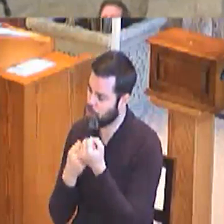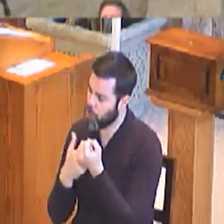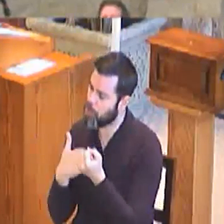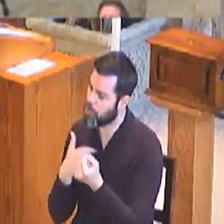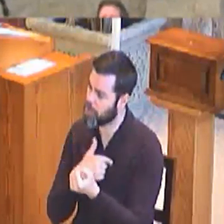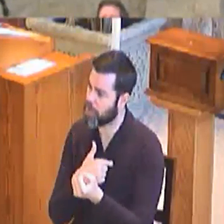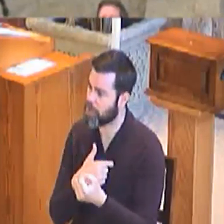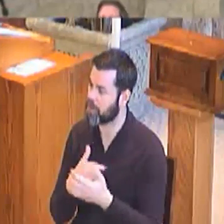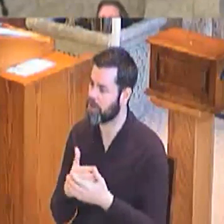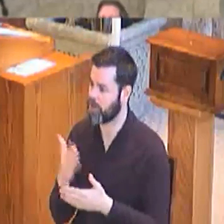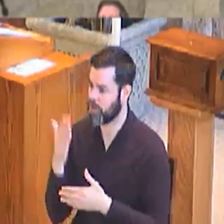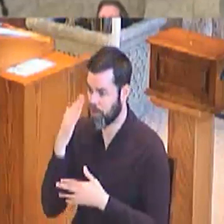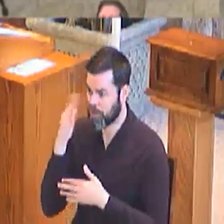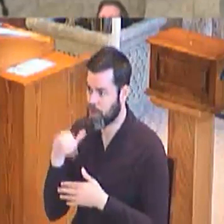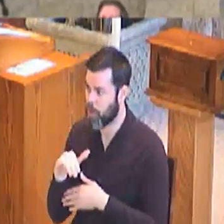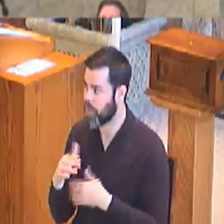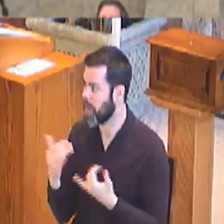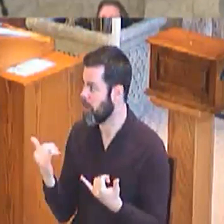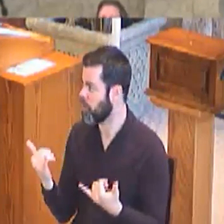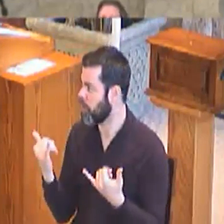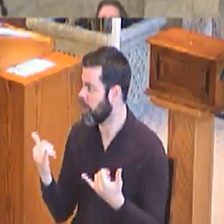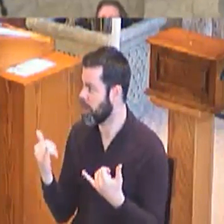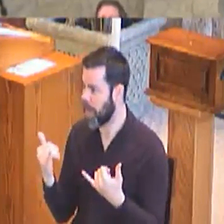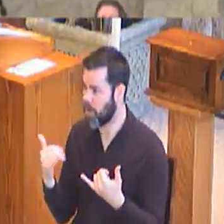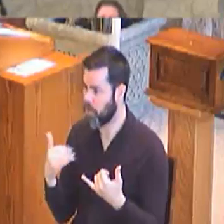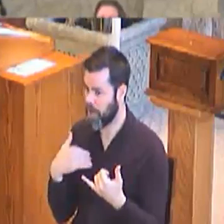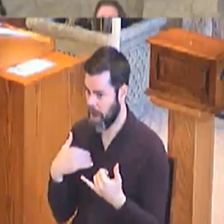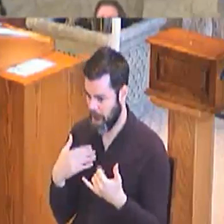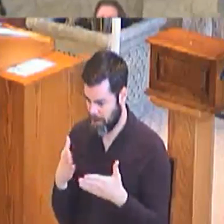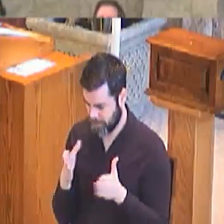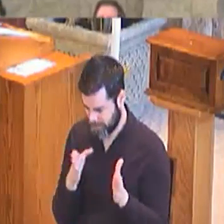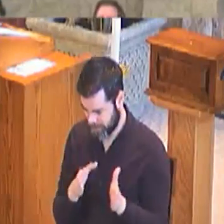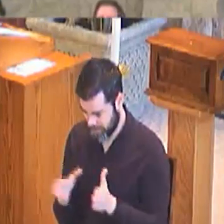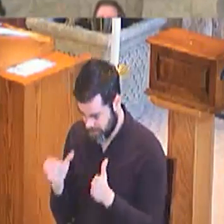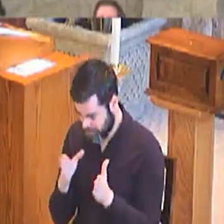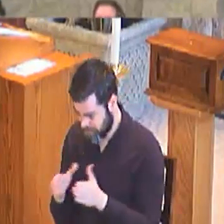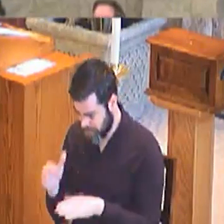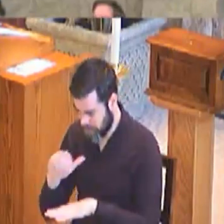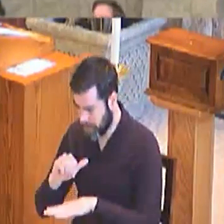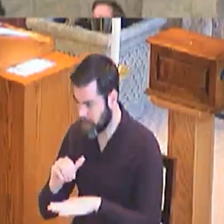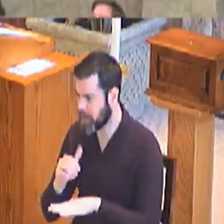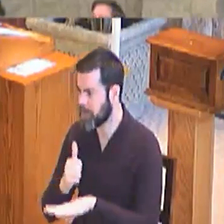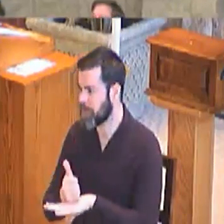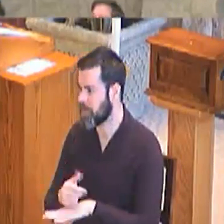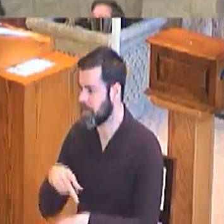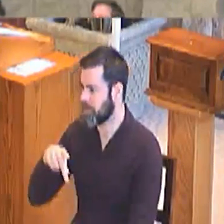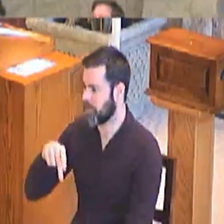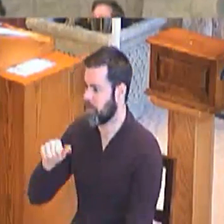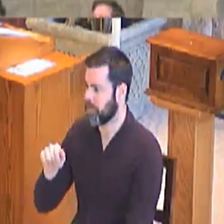that. As you know, we're right in the midst of a strategic plan. Patty Shevick, who is on that